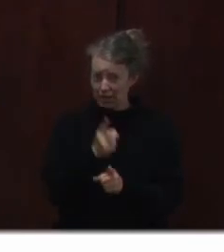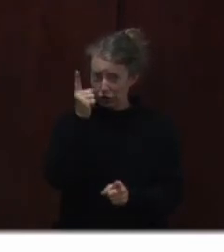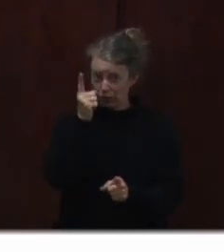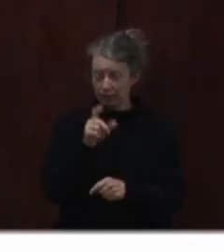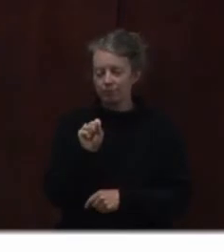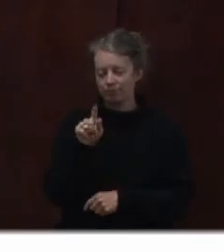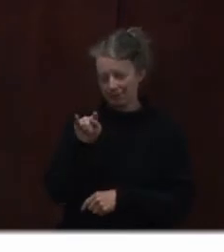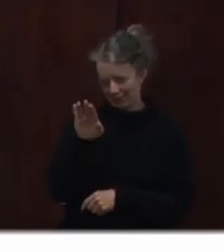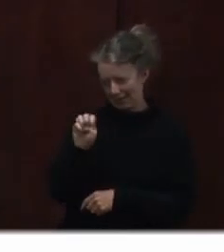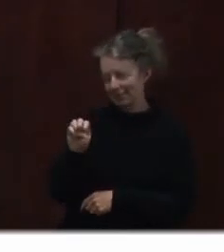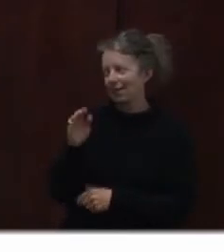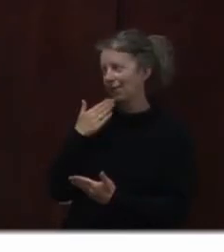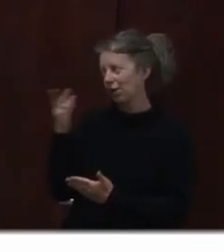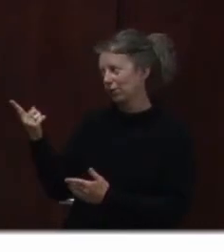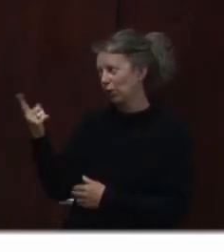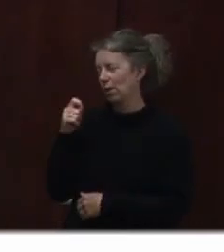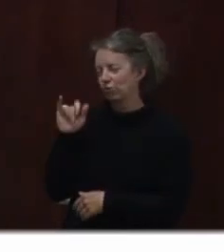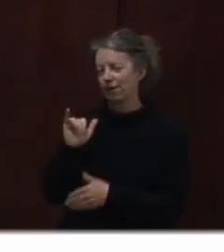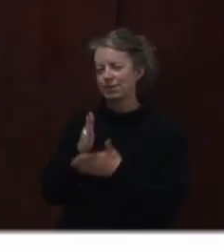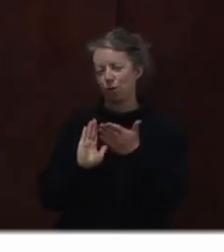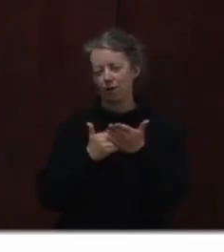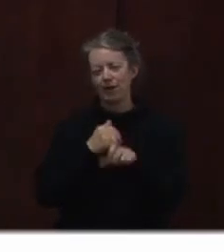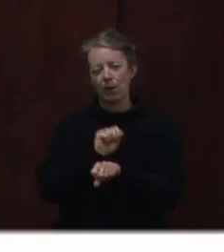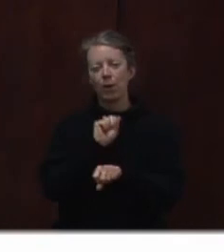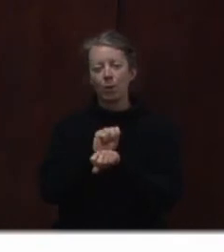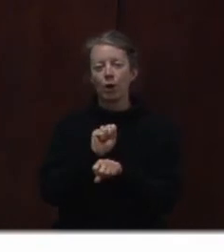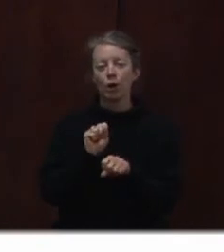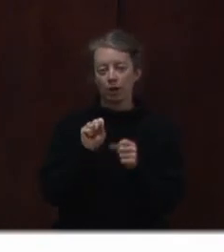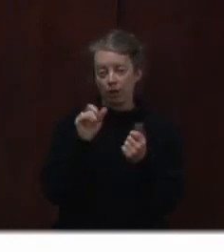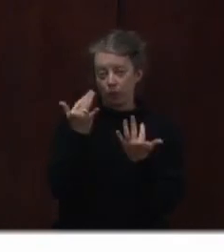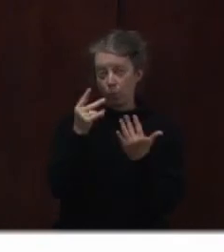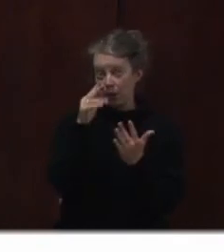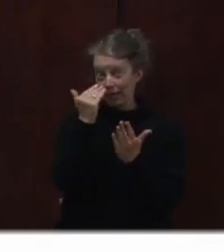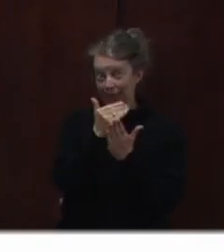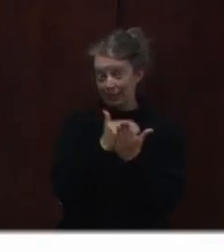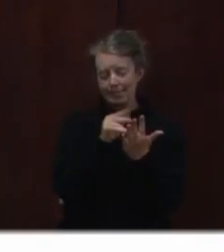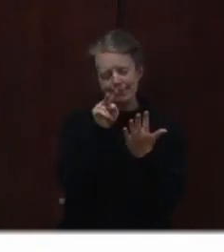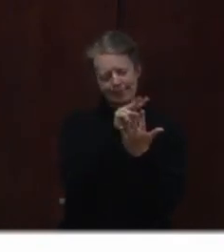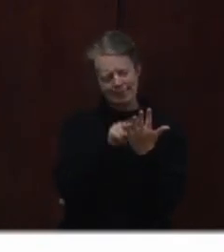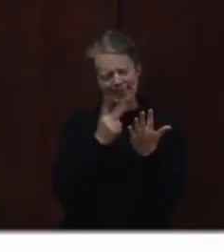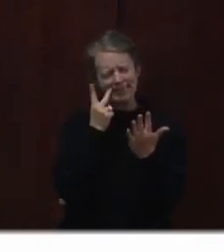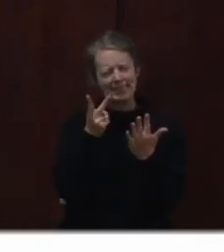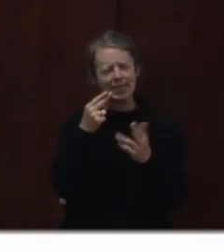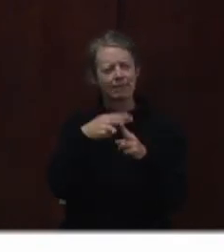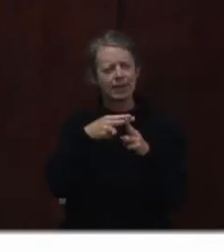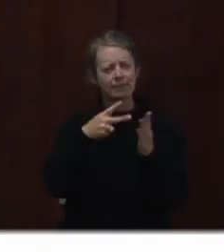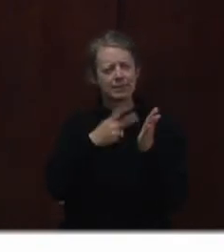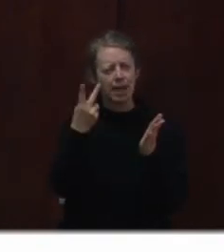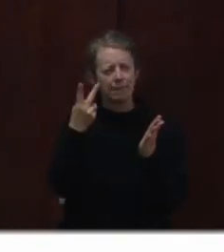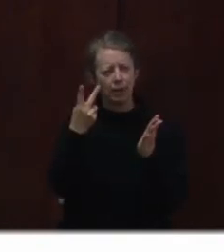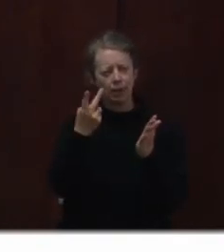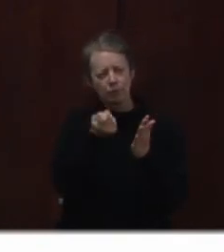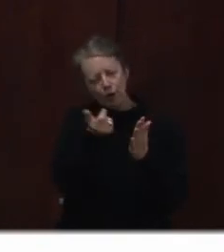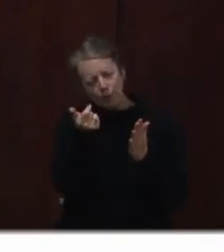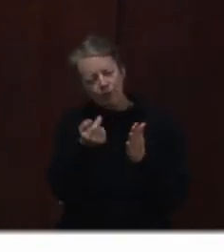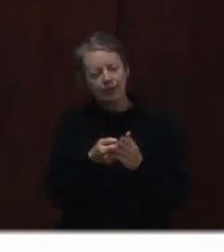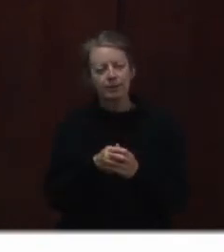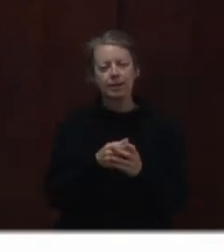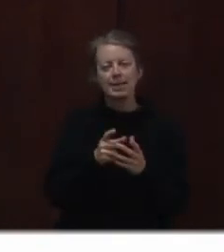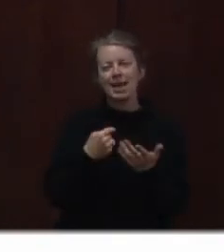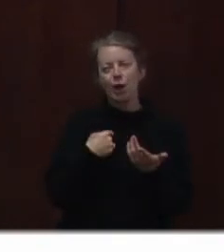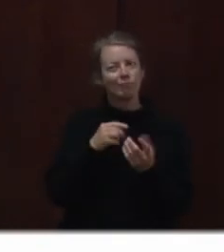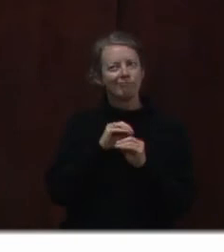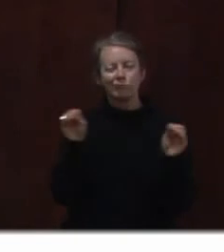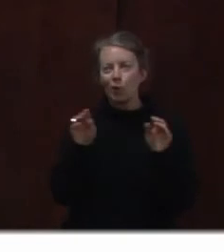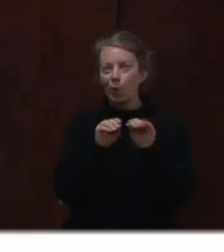that's part of what we're working on too, is looking through that wait list for any duplicates. I will tell you, I don't have a concrete number for you. I can tell you anecdotally,